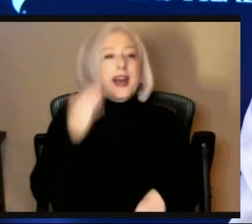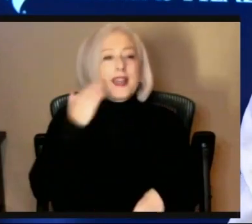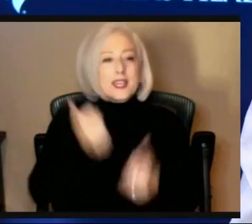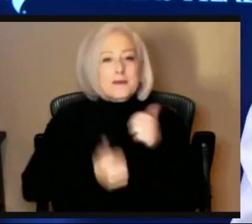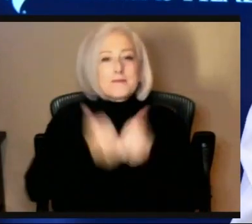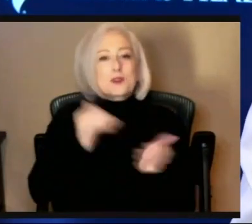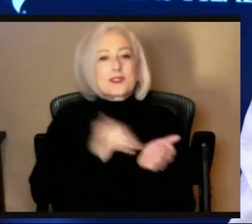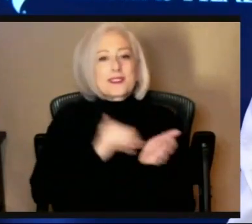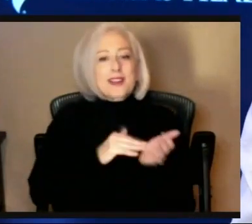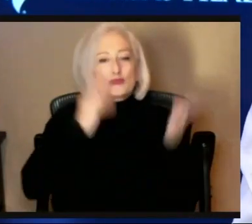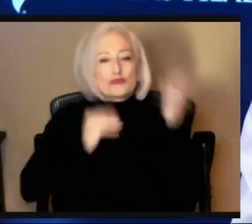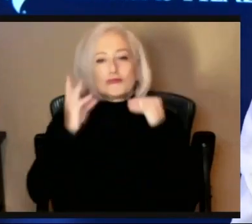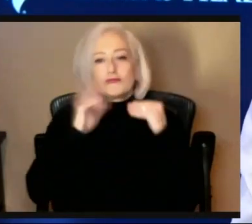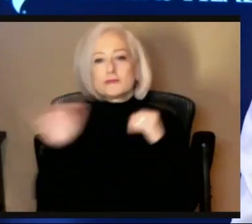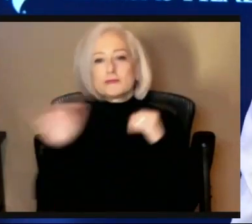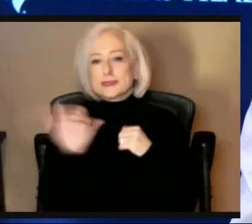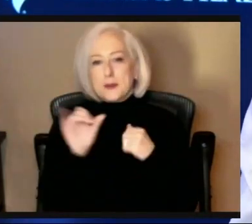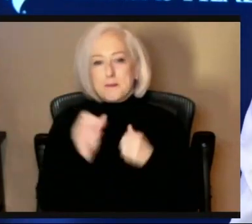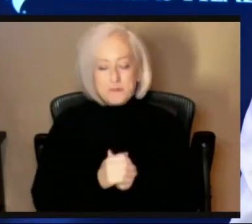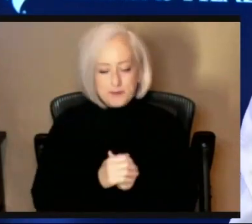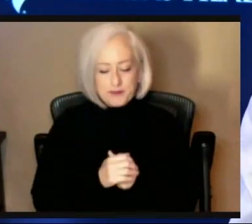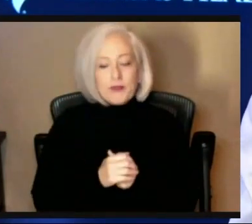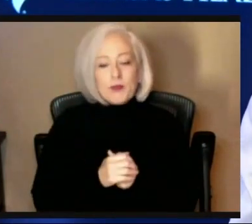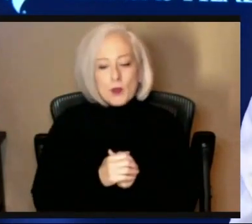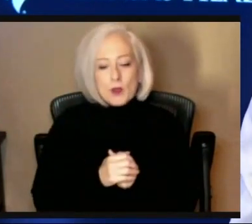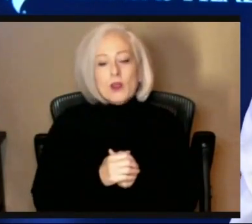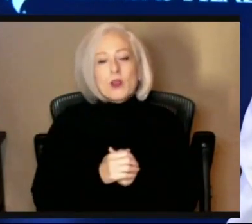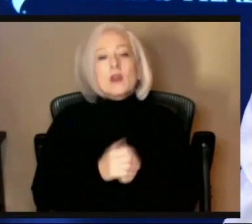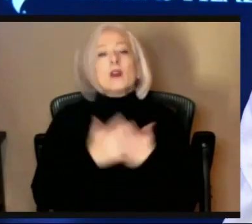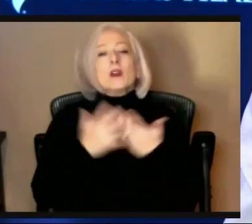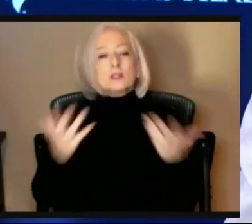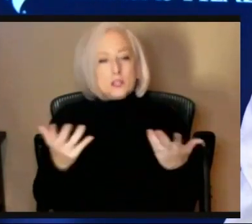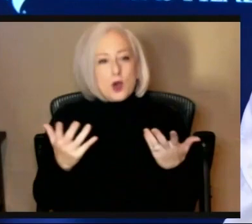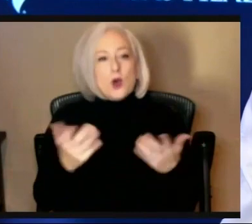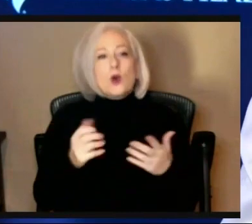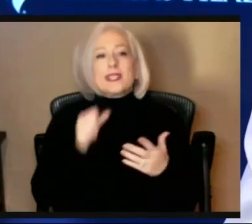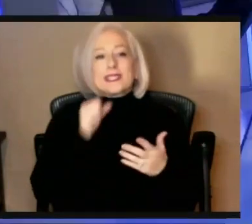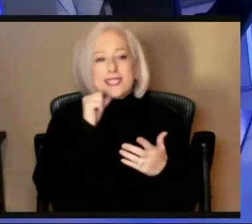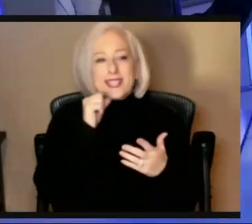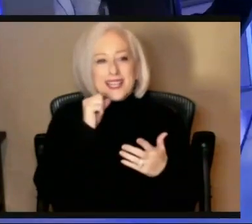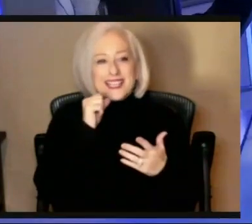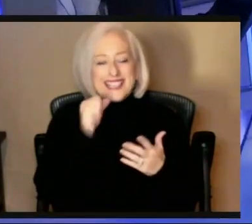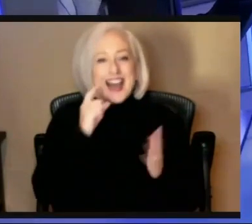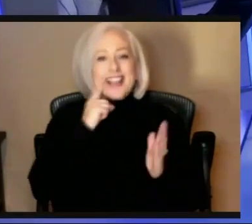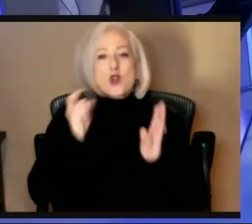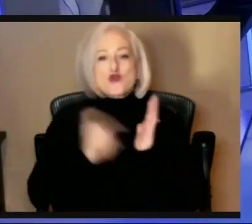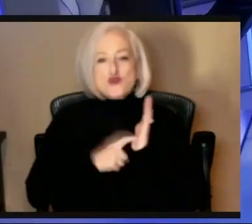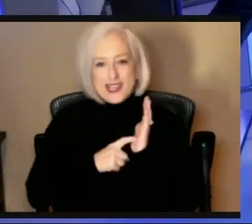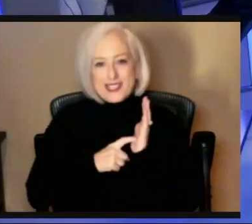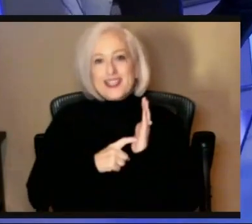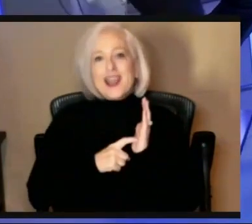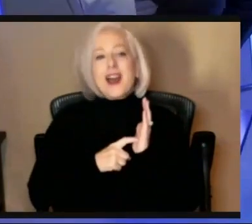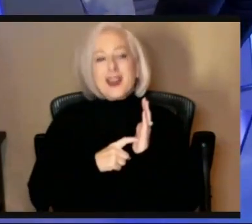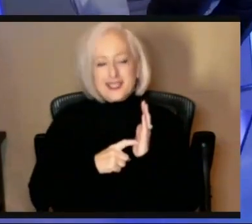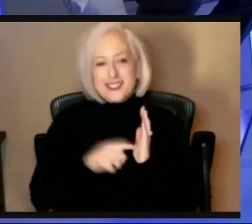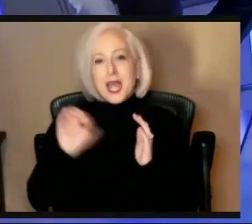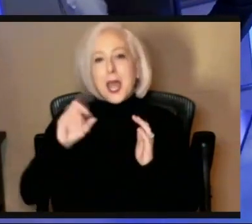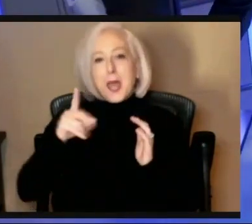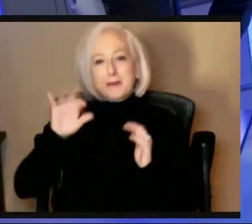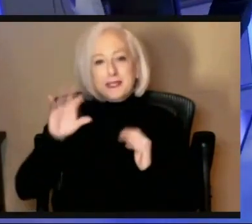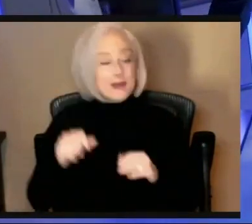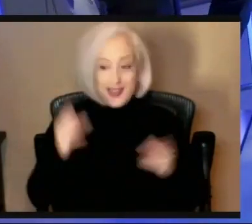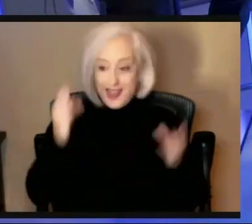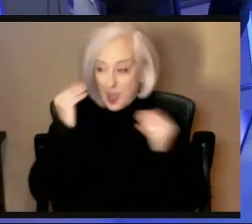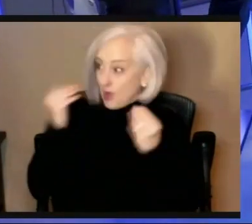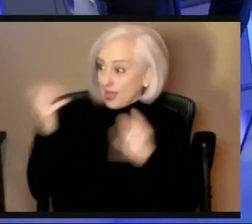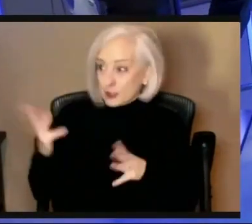experience. So it's an unrecognized epidemic. To be clear, I wasn't smoking pot. Okay. when I- That was my next big